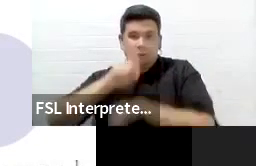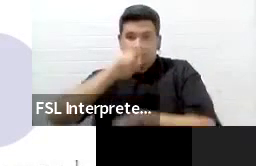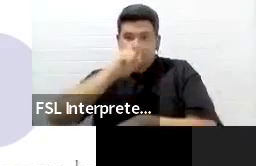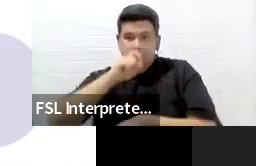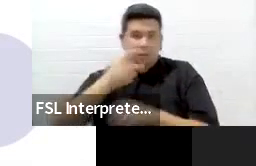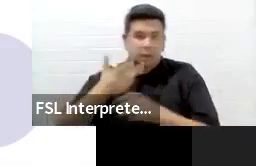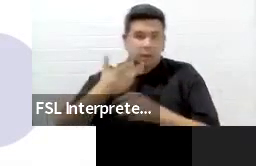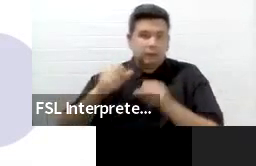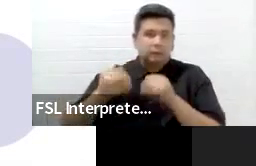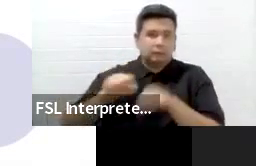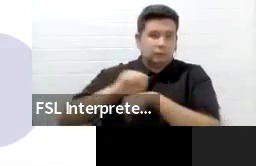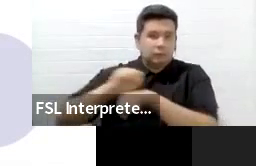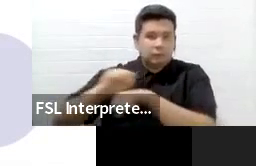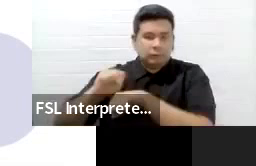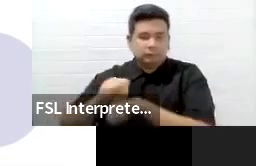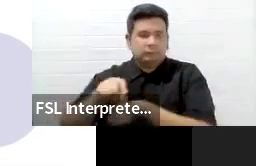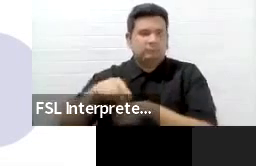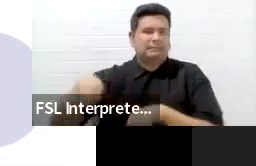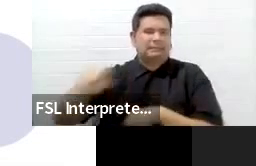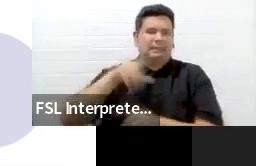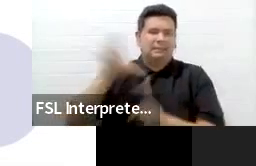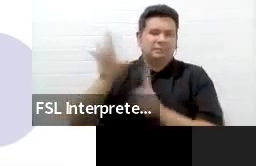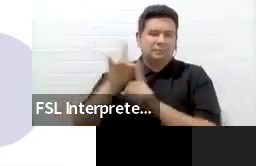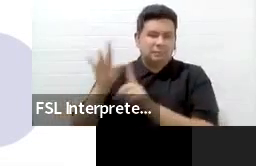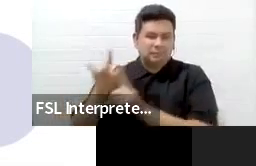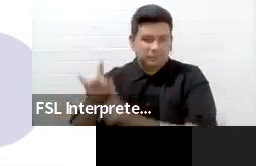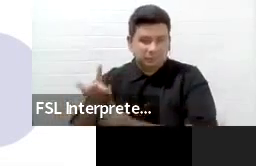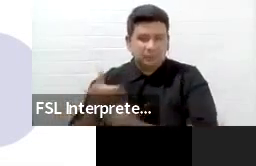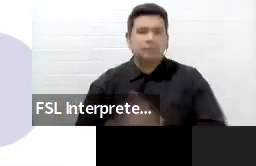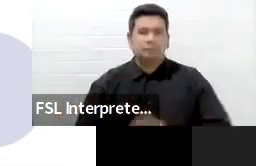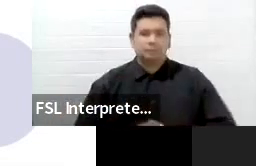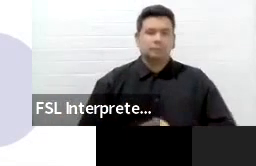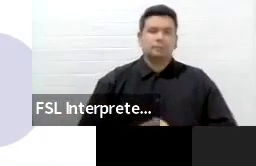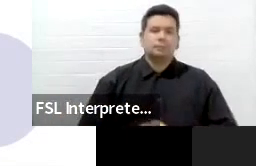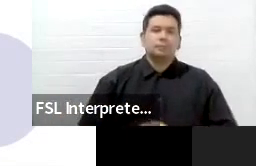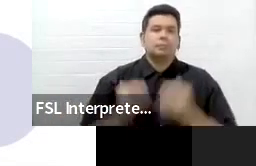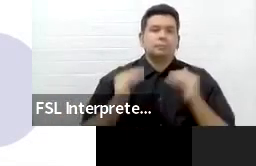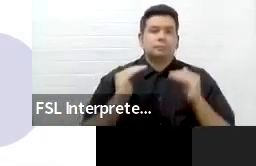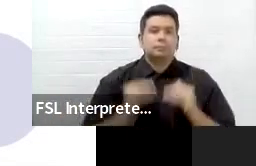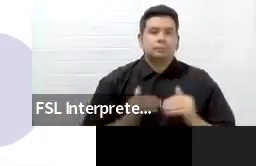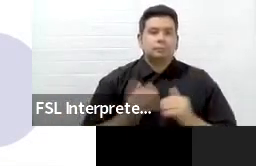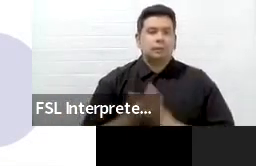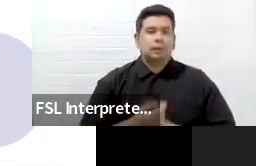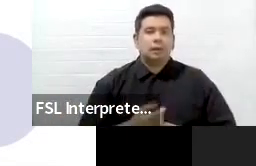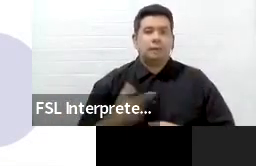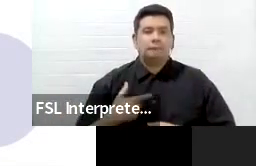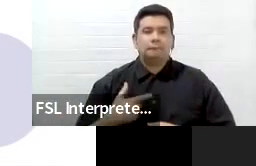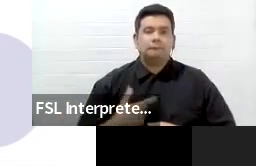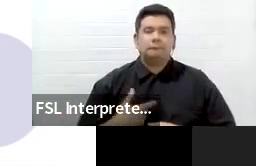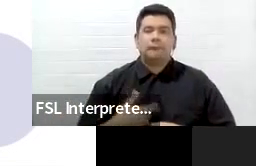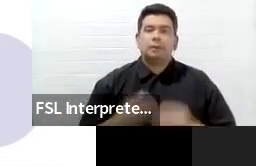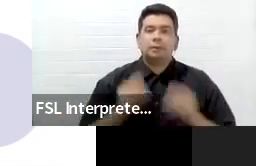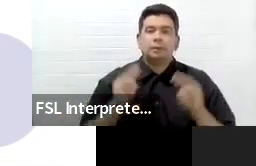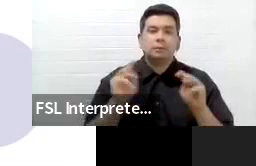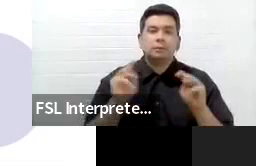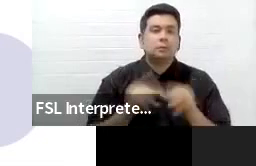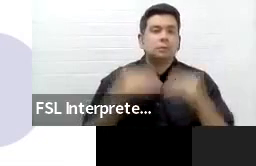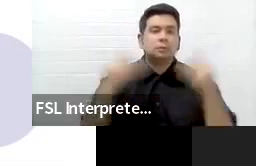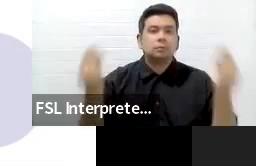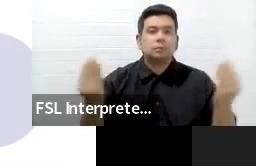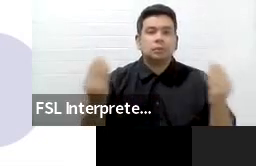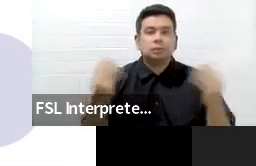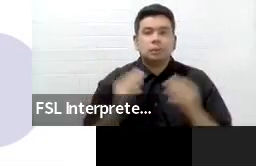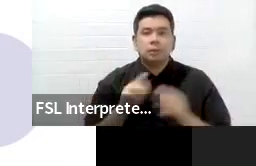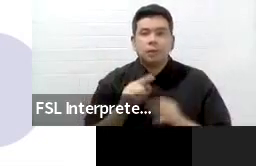to this. In the Manila Times, for example, some of the familiar reportage that we had seen in the